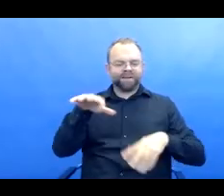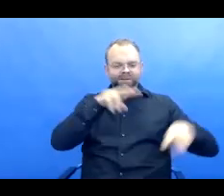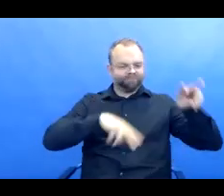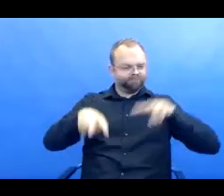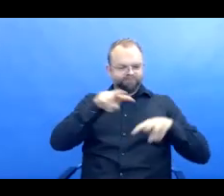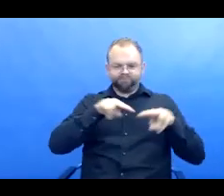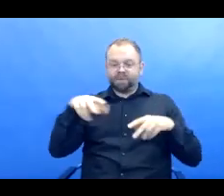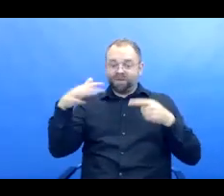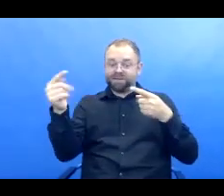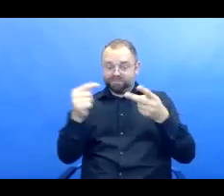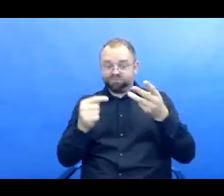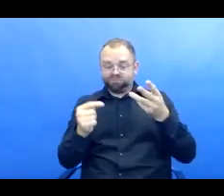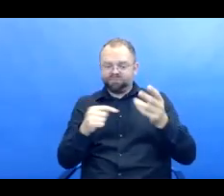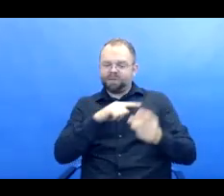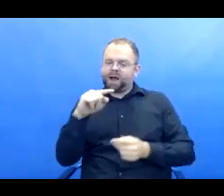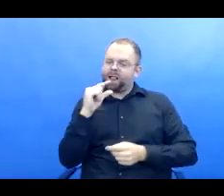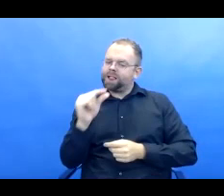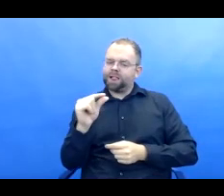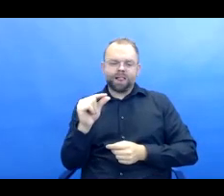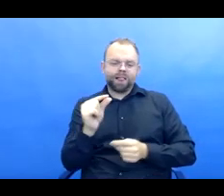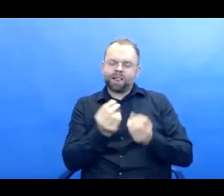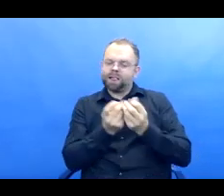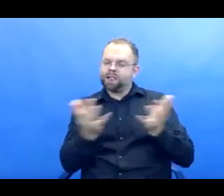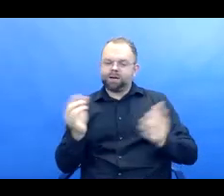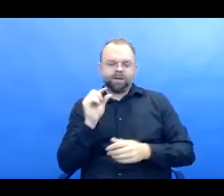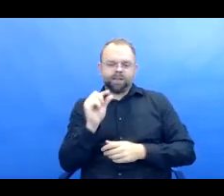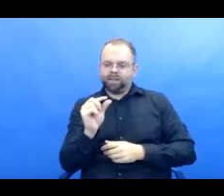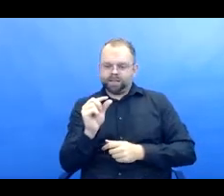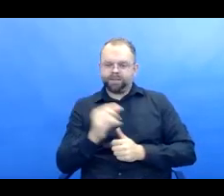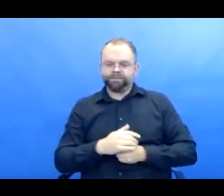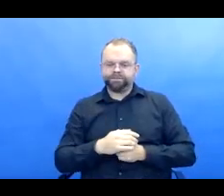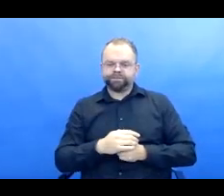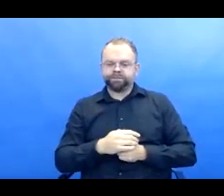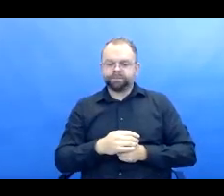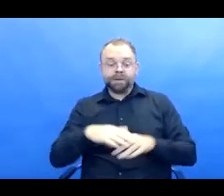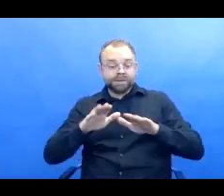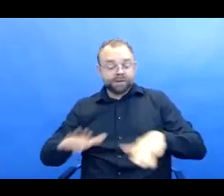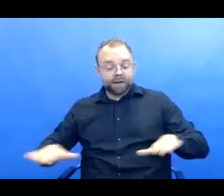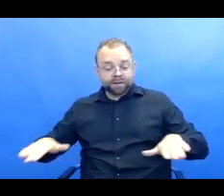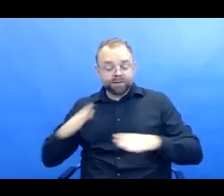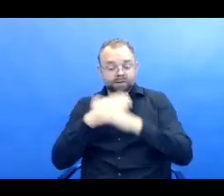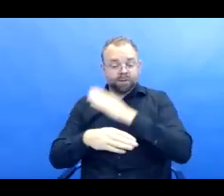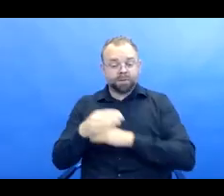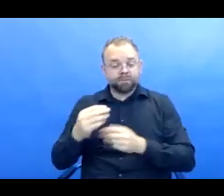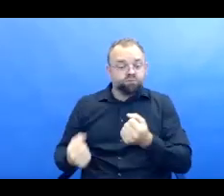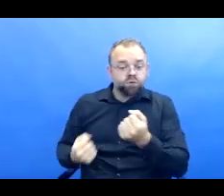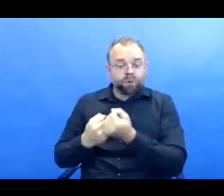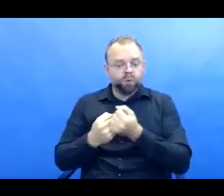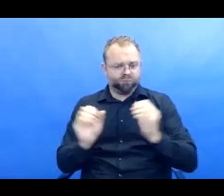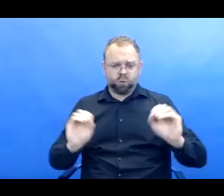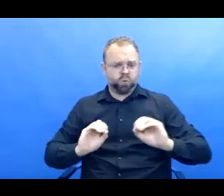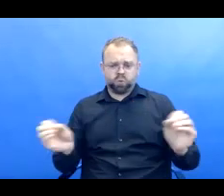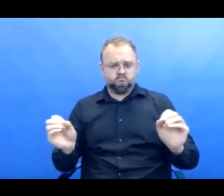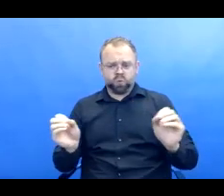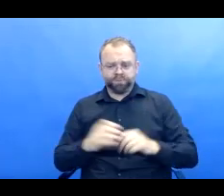to provide COVID relief. The survey conducted by NCPDP revealed 63% of those surveyed did not receive any